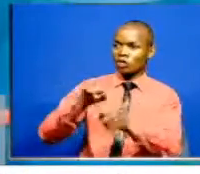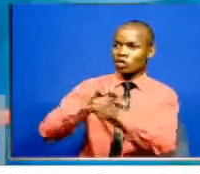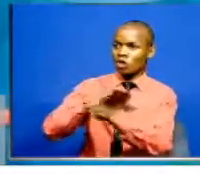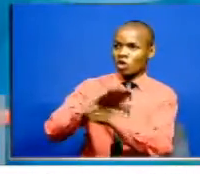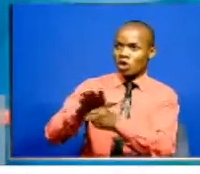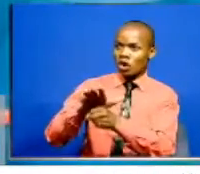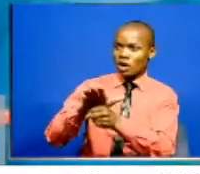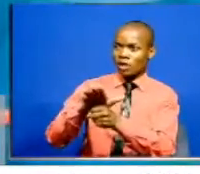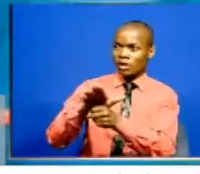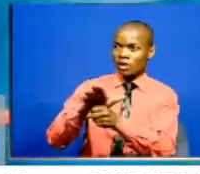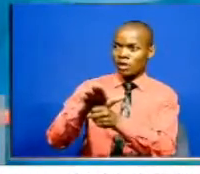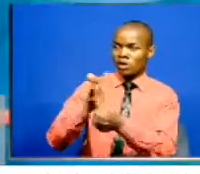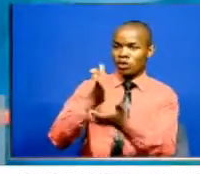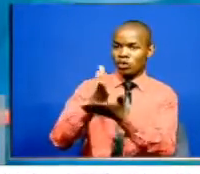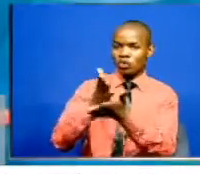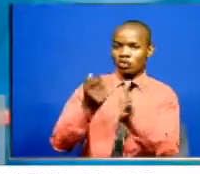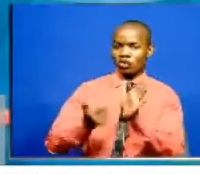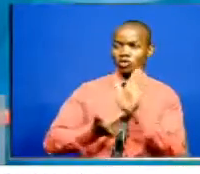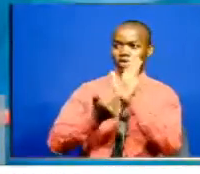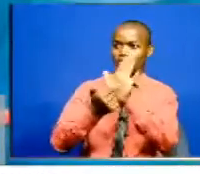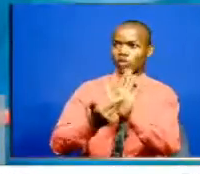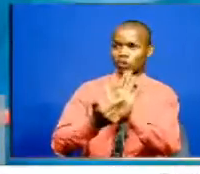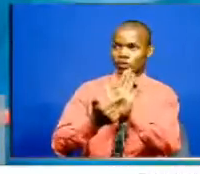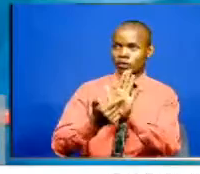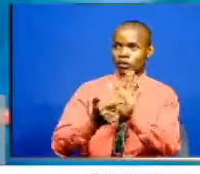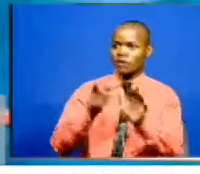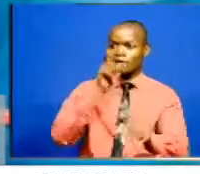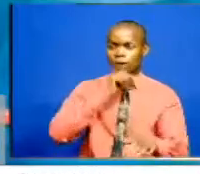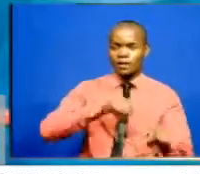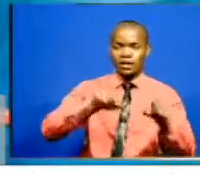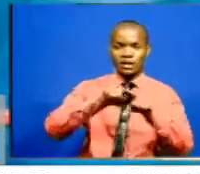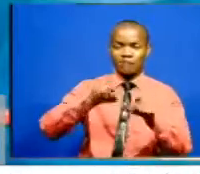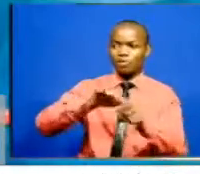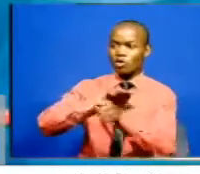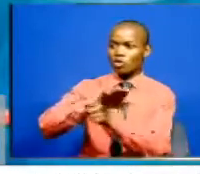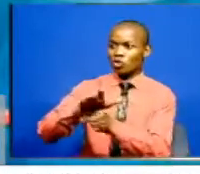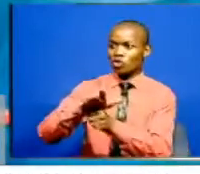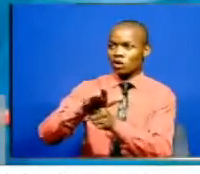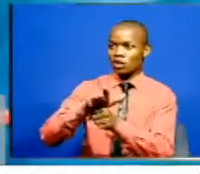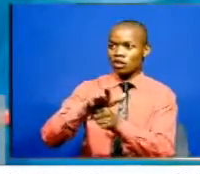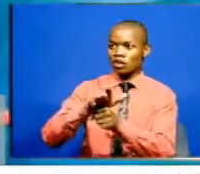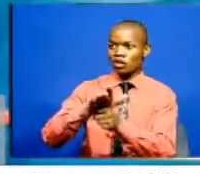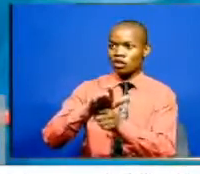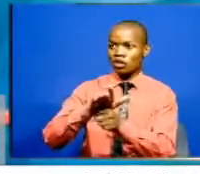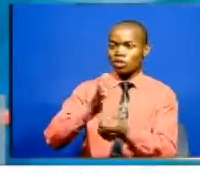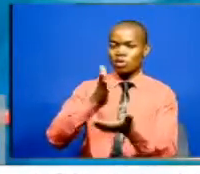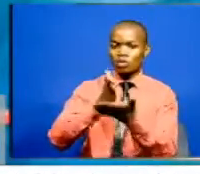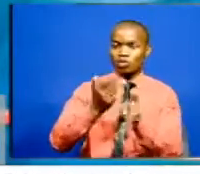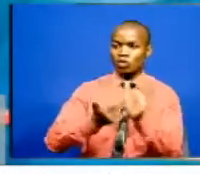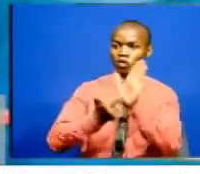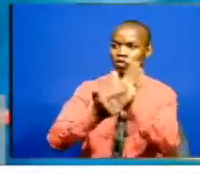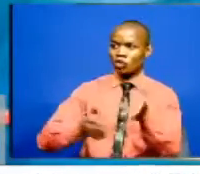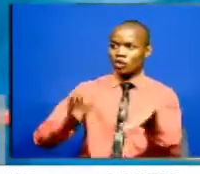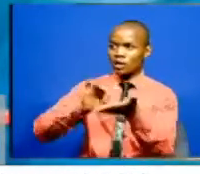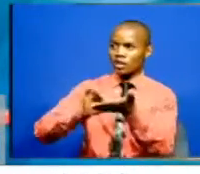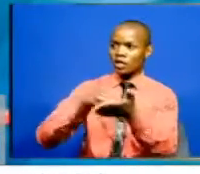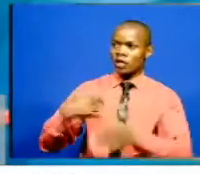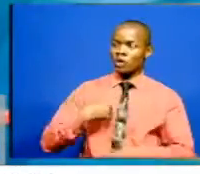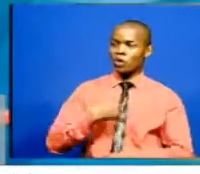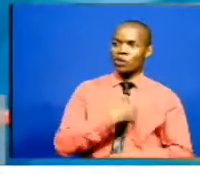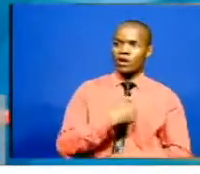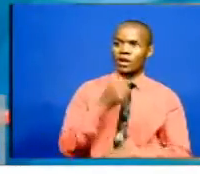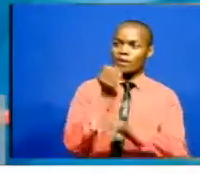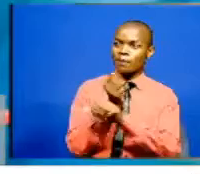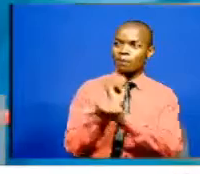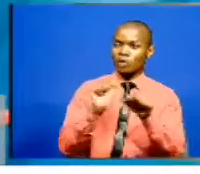COVID-19 has shown us our fragility. Mm-hmm. COVID-19 mm-hmm. now has shown us that we cannot